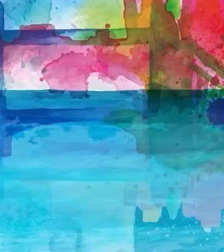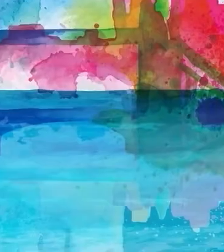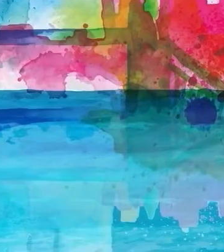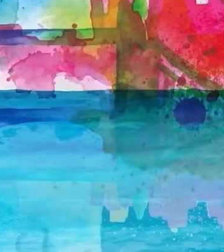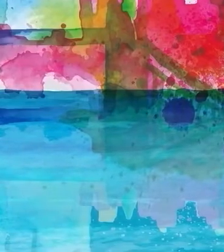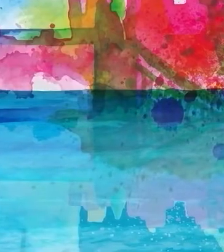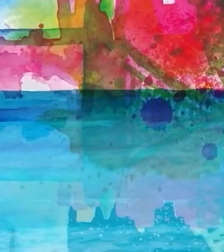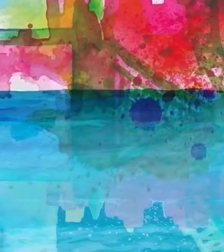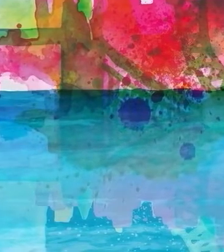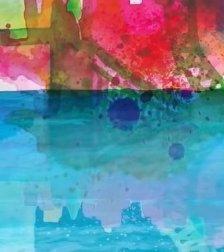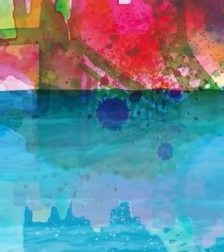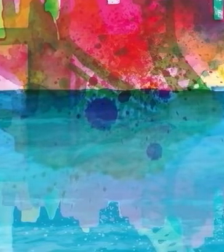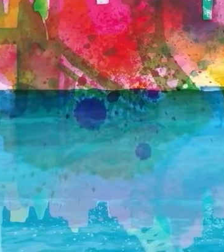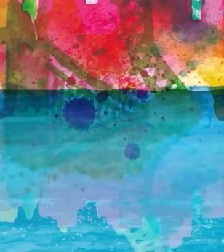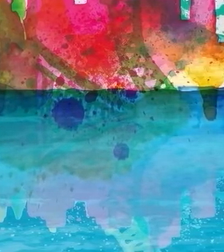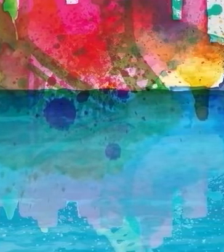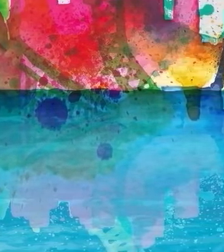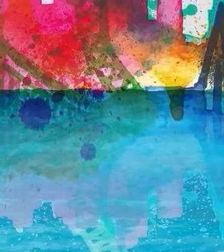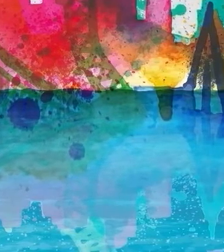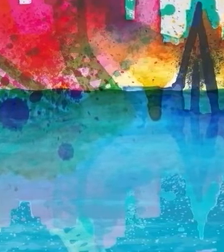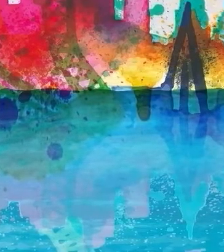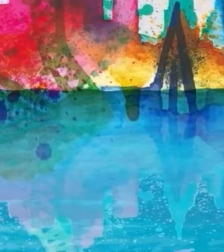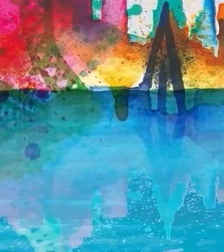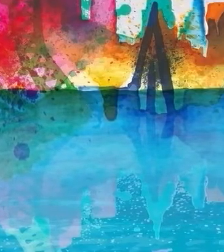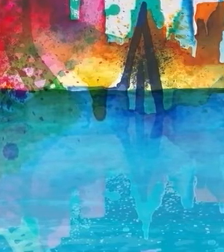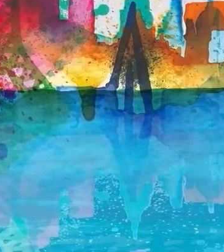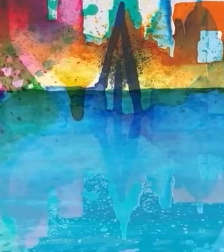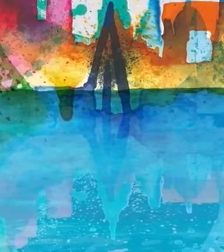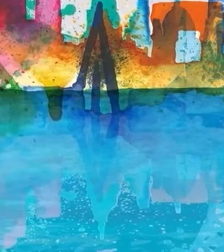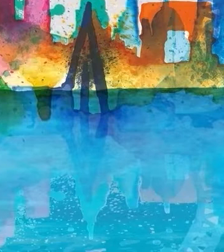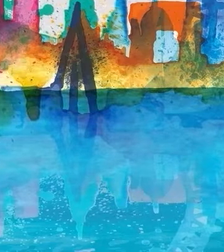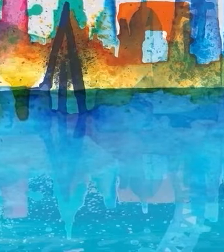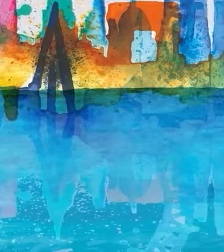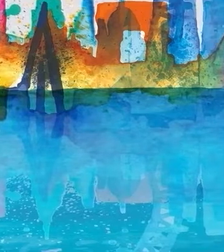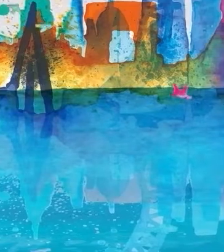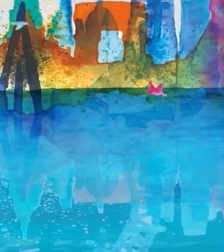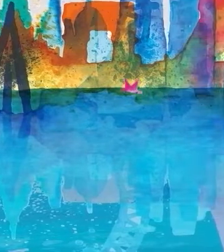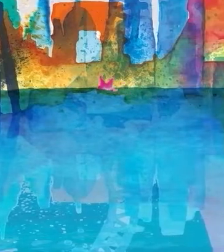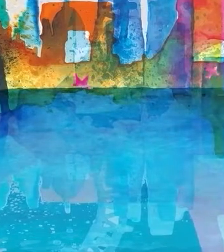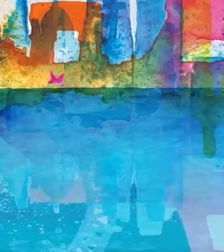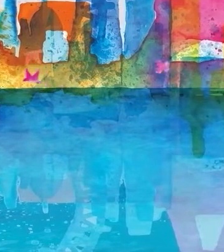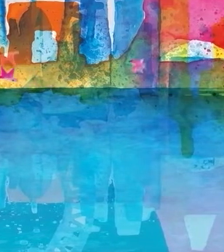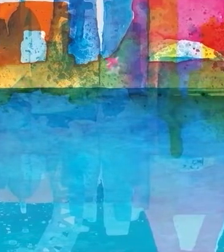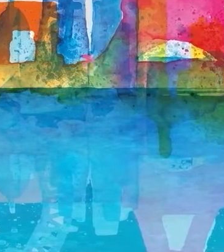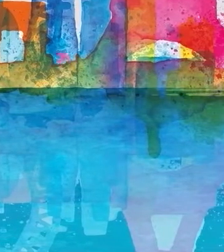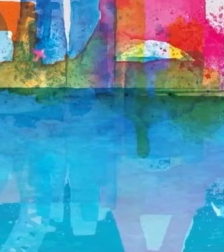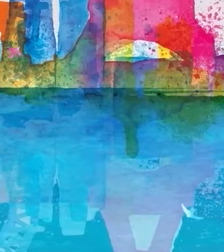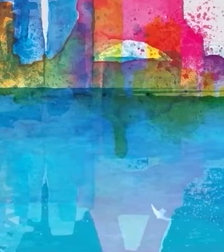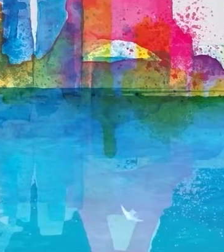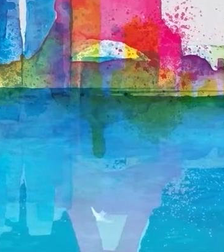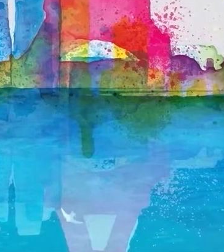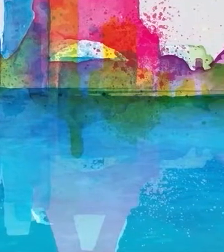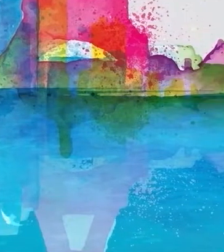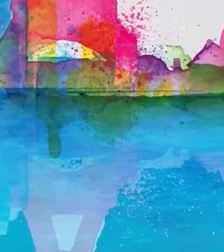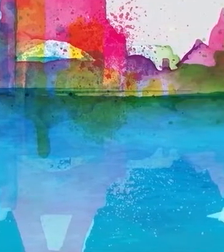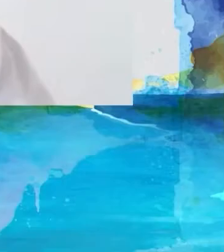Hi, and very welcome to this roundtable called Smart Cities and Universal Design. I'm Stefan Junestrand,